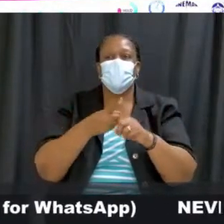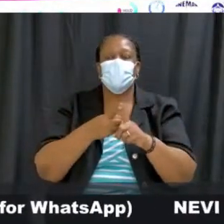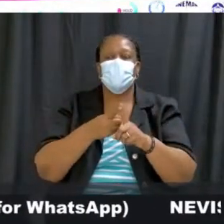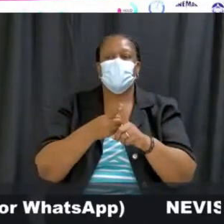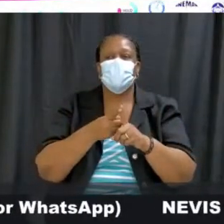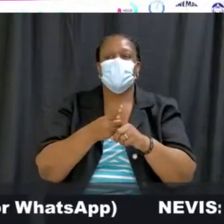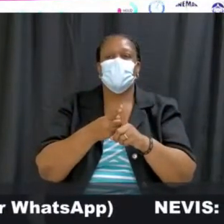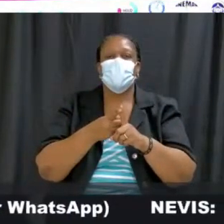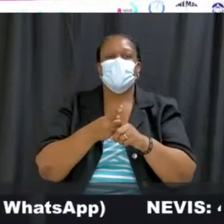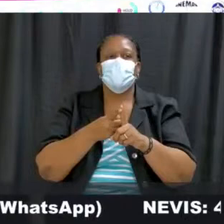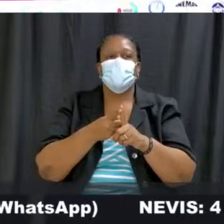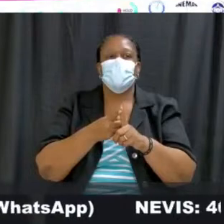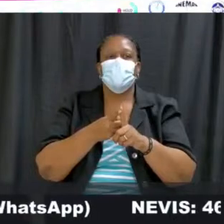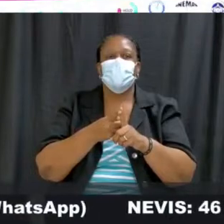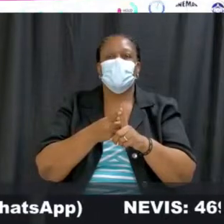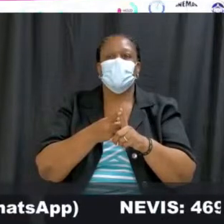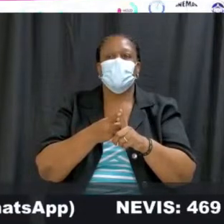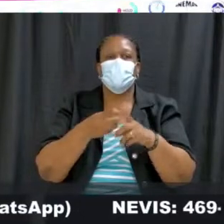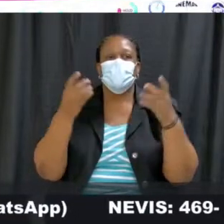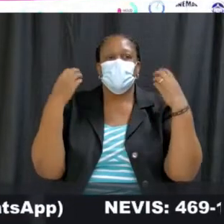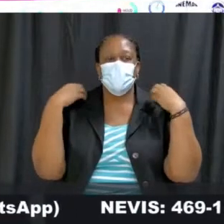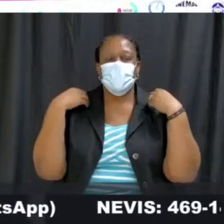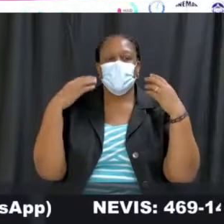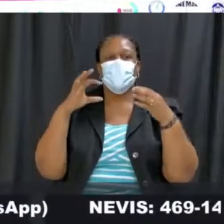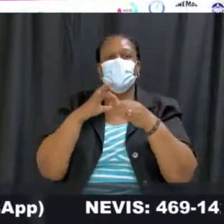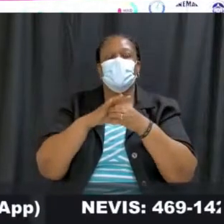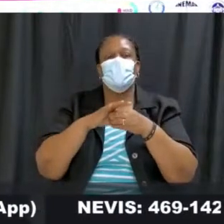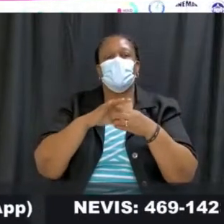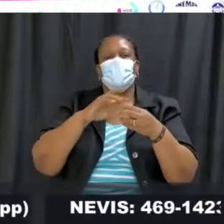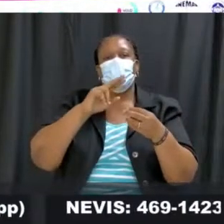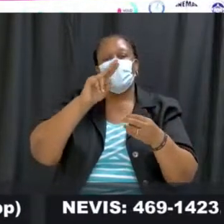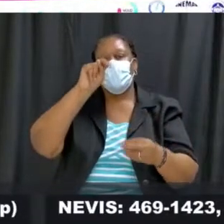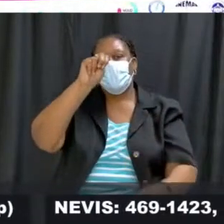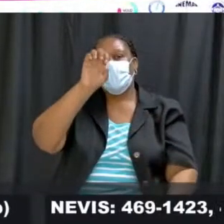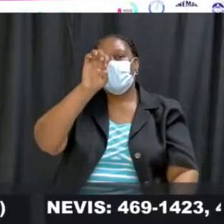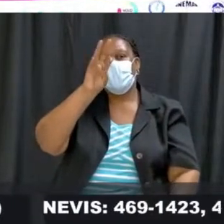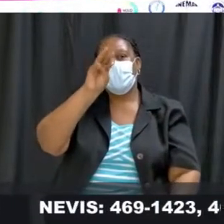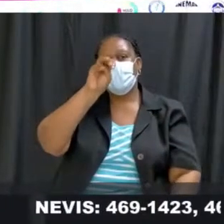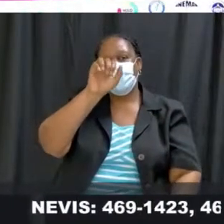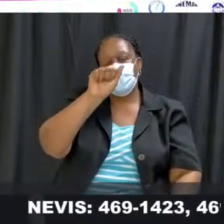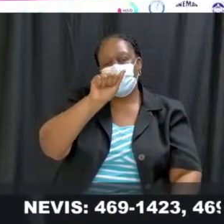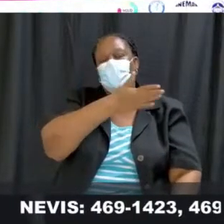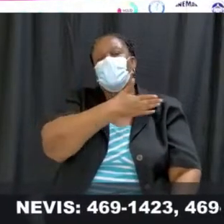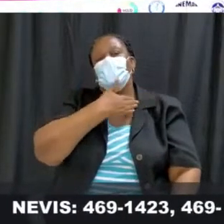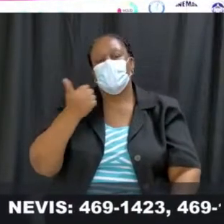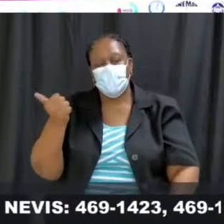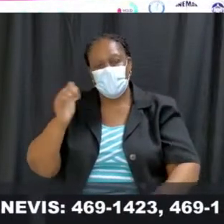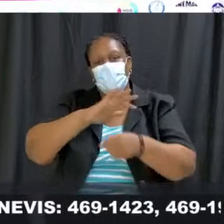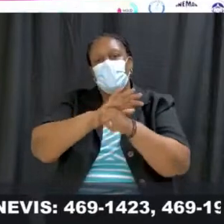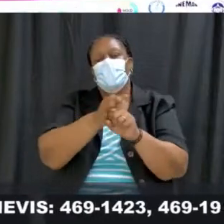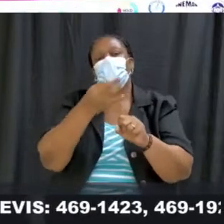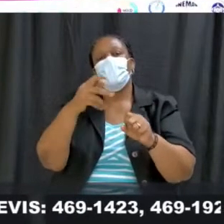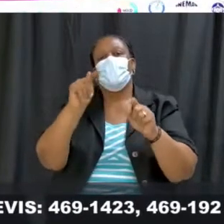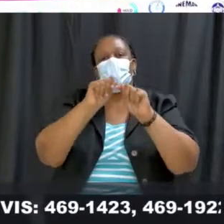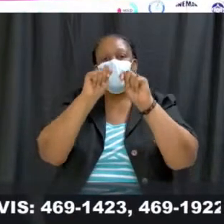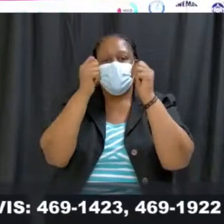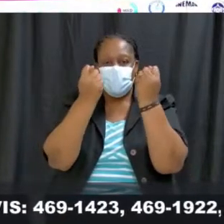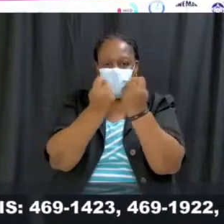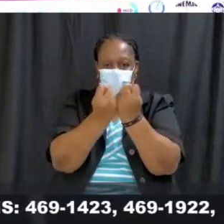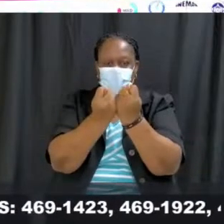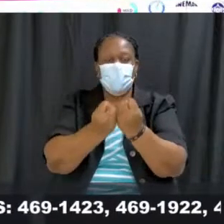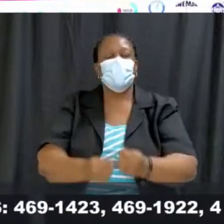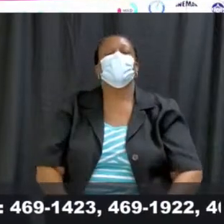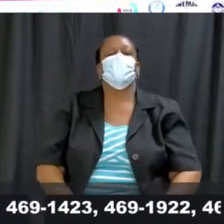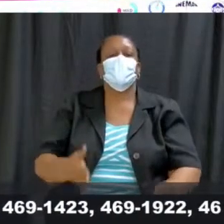CMO. And I thank Mr. Abdius Samuel, the chair of our National